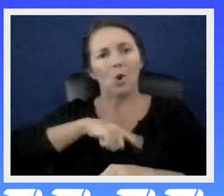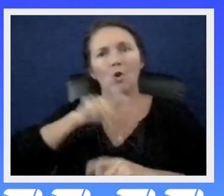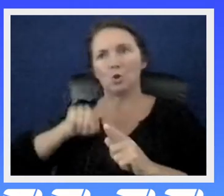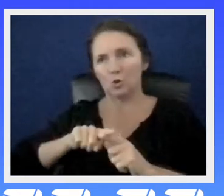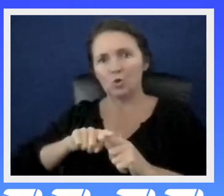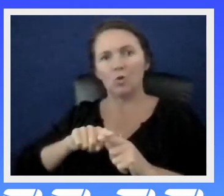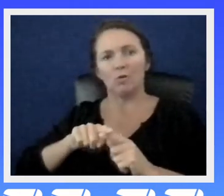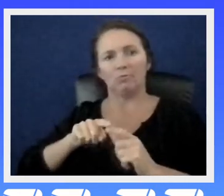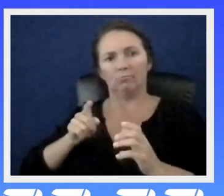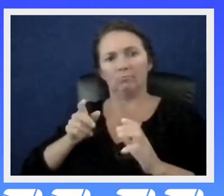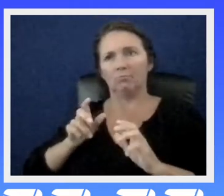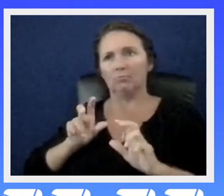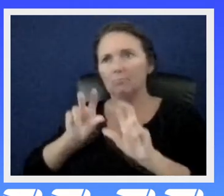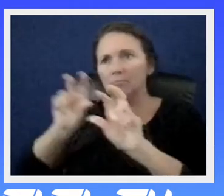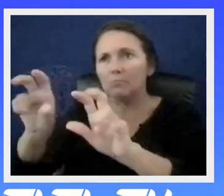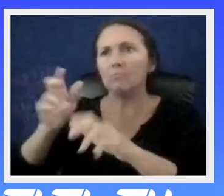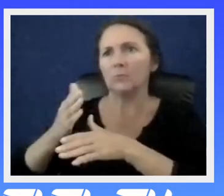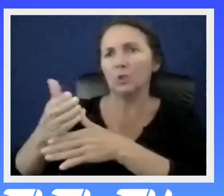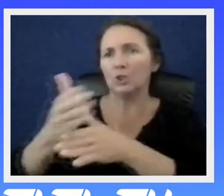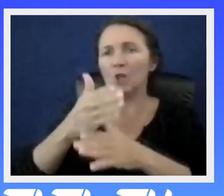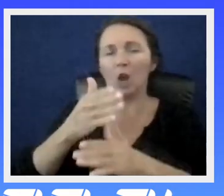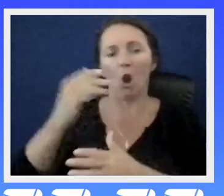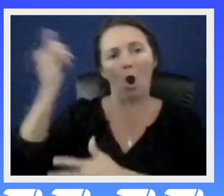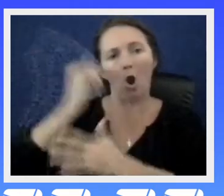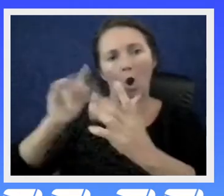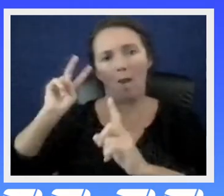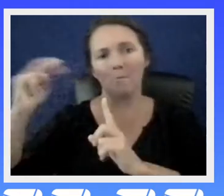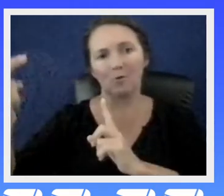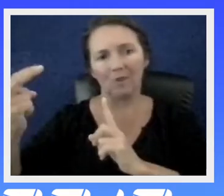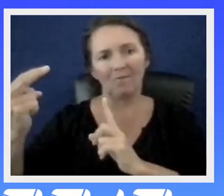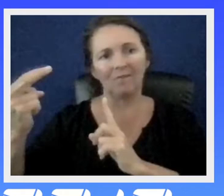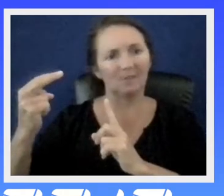and the artist perspective into every single other policy